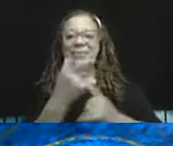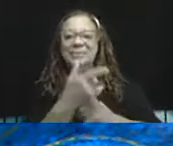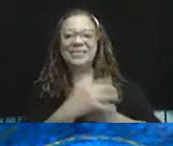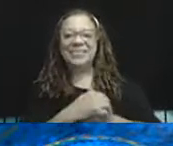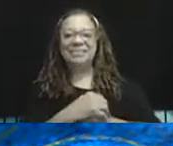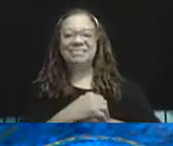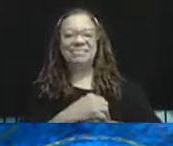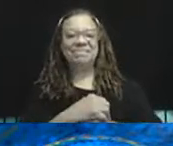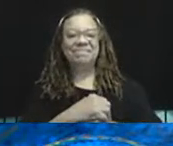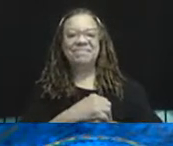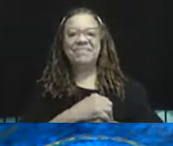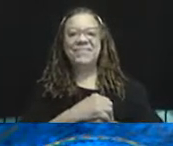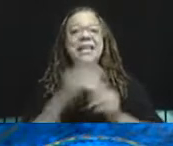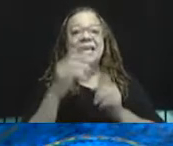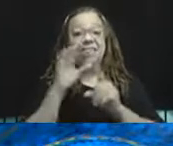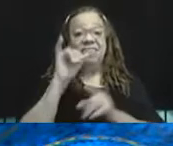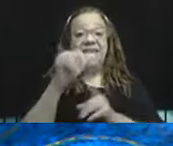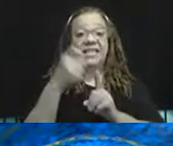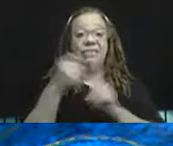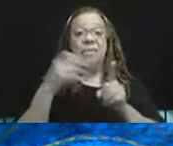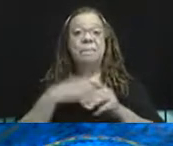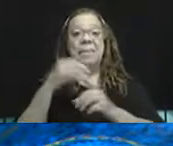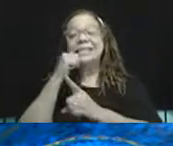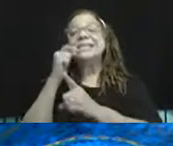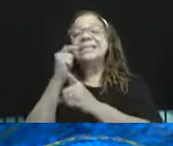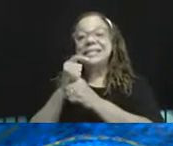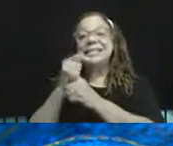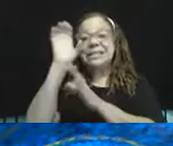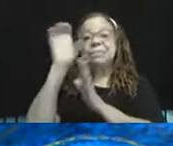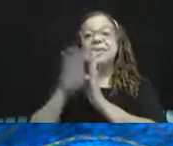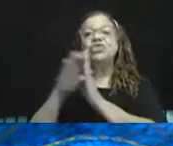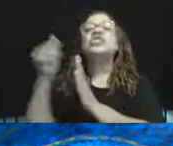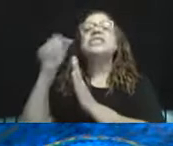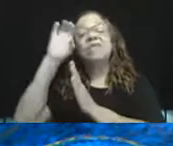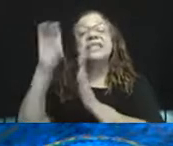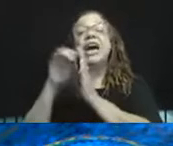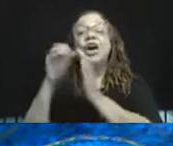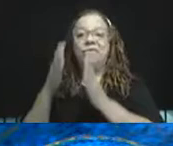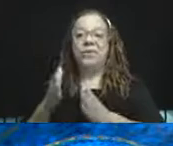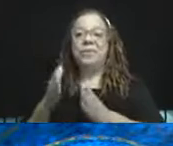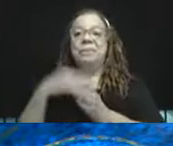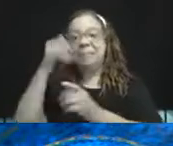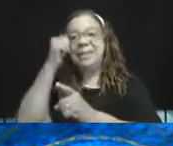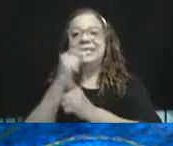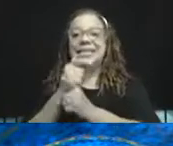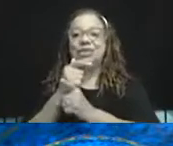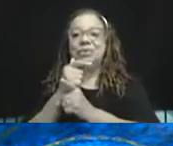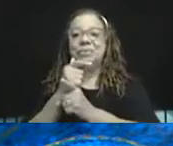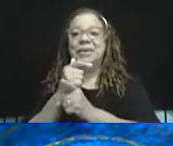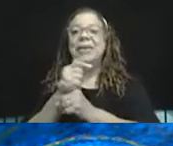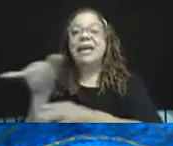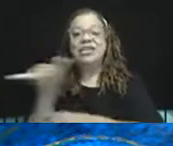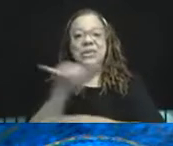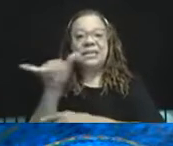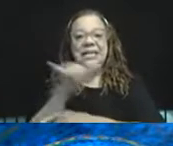is. That's from so this is from my sister's photograph too. She's a photographer. And she does kind of see nature the same way I